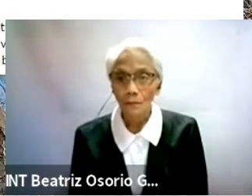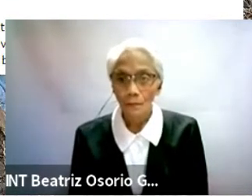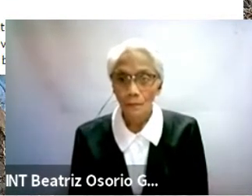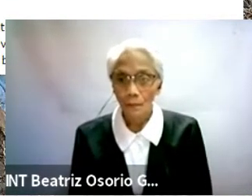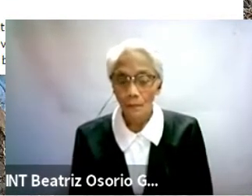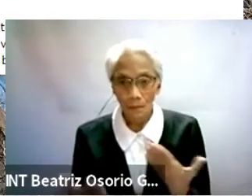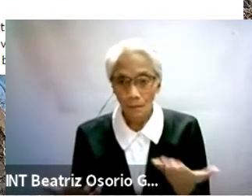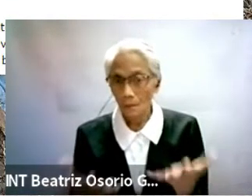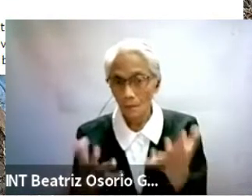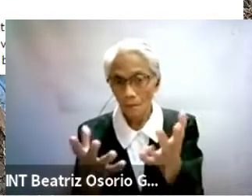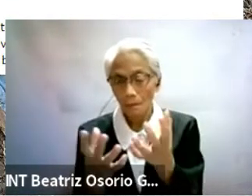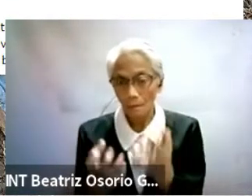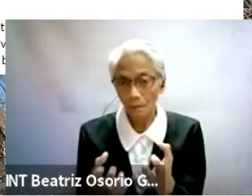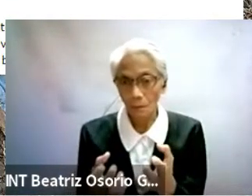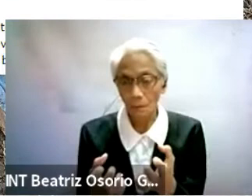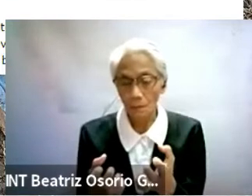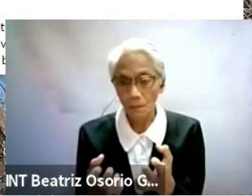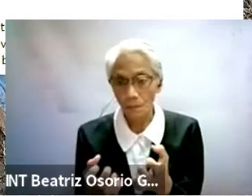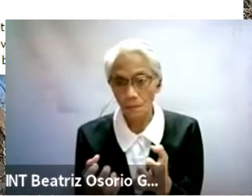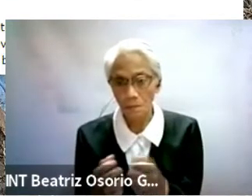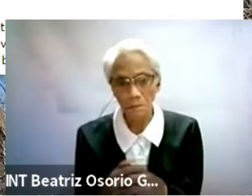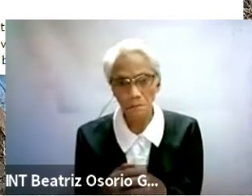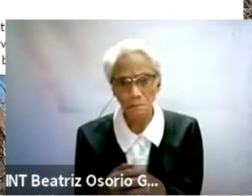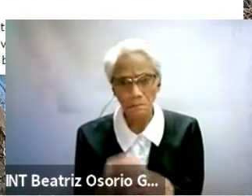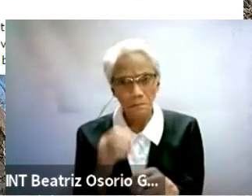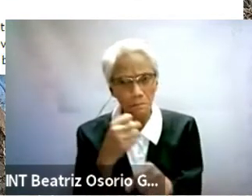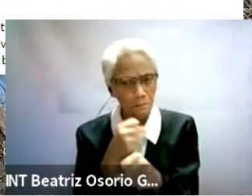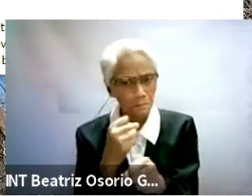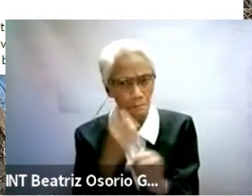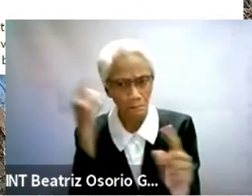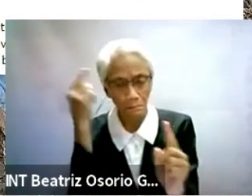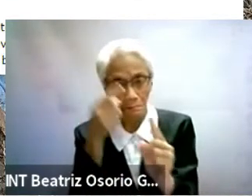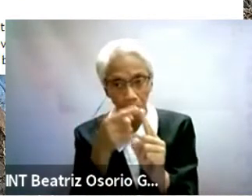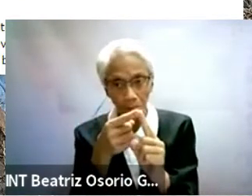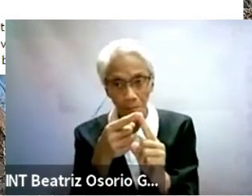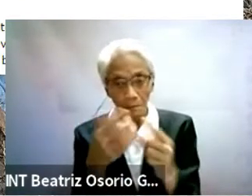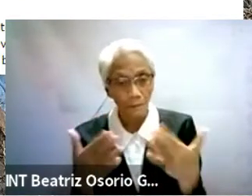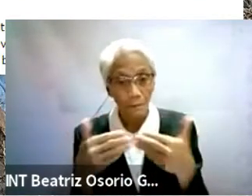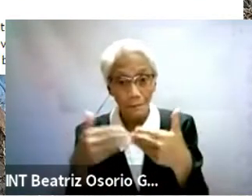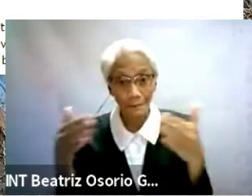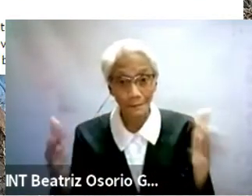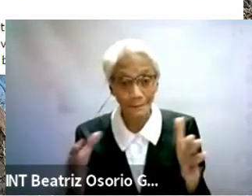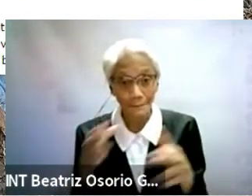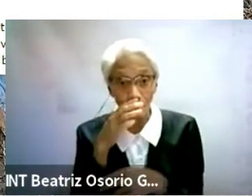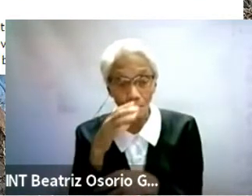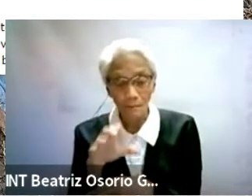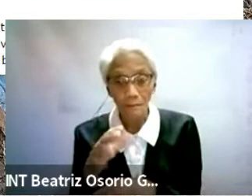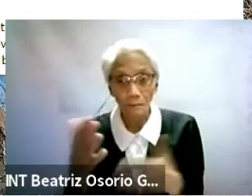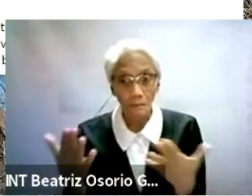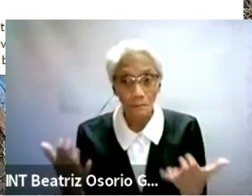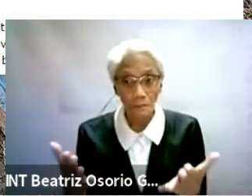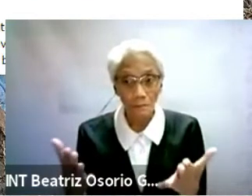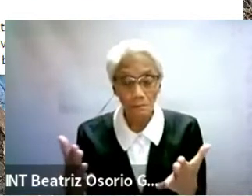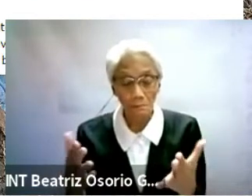And I just wanted to make a point that behind the general comment and the consultations is also